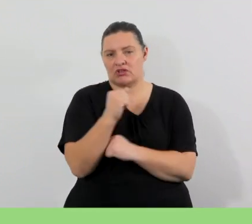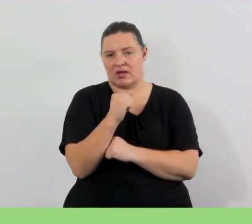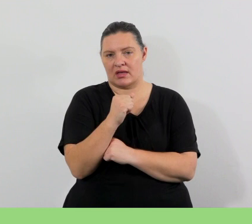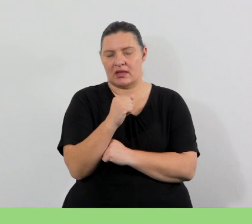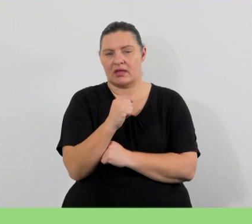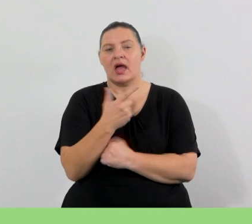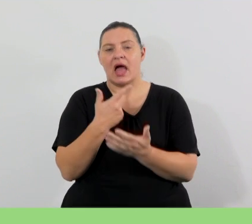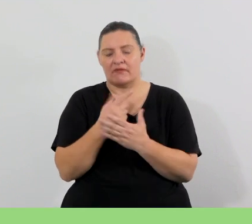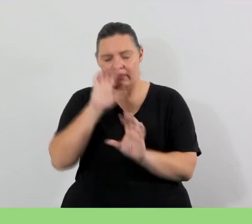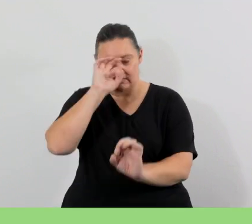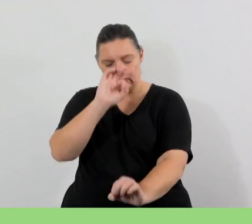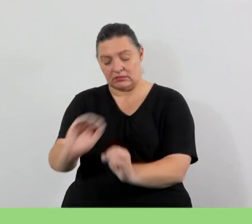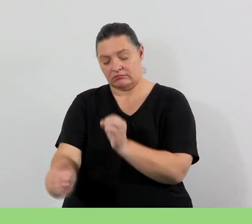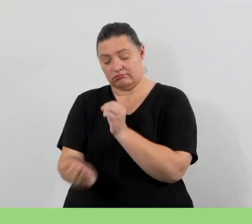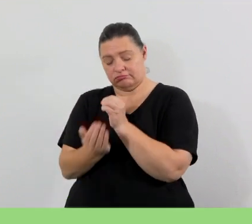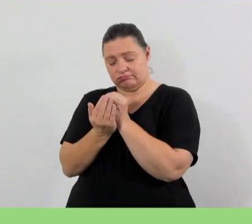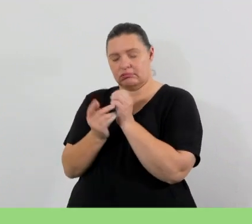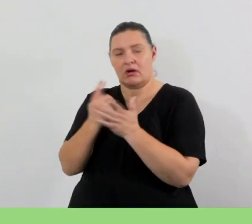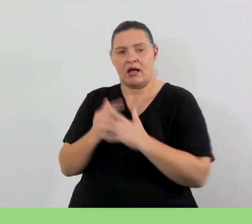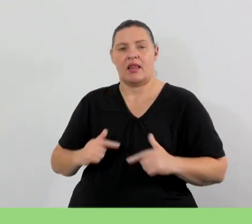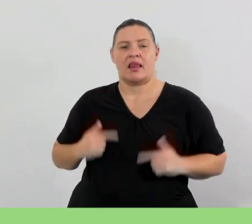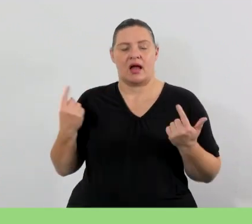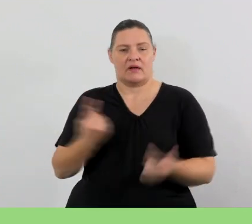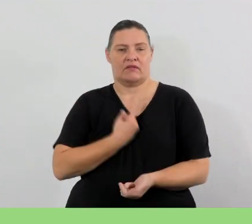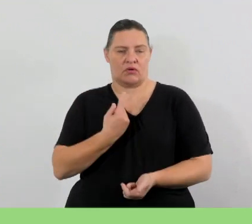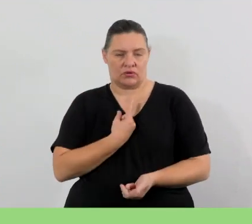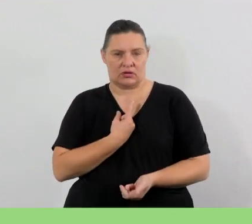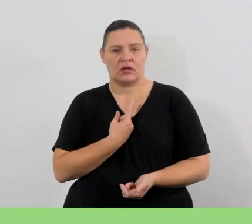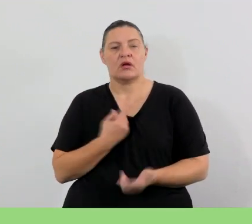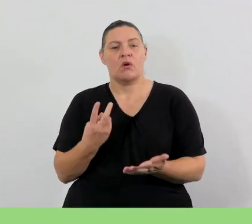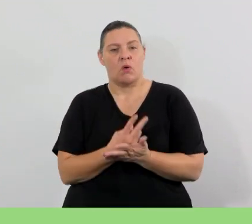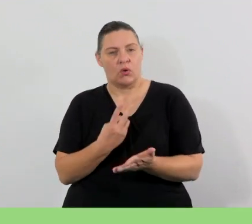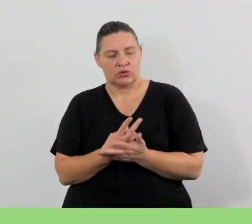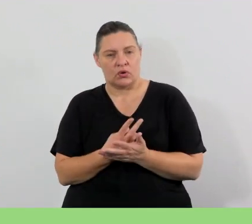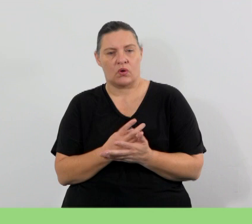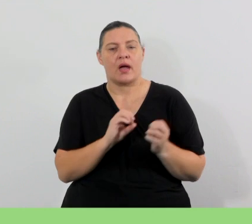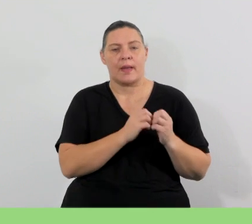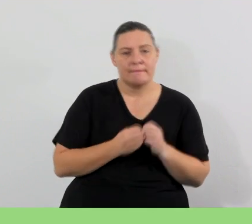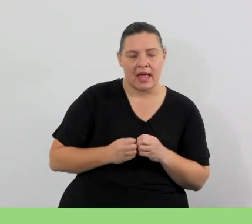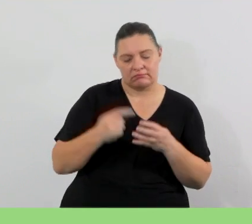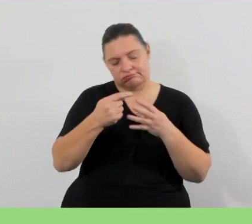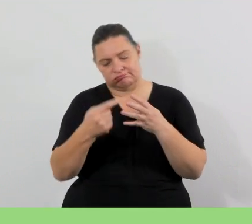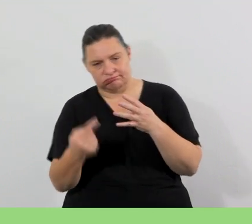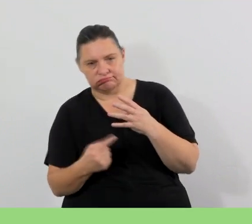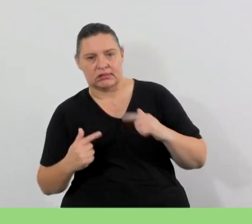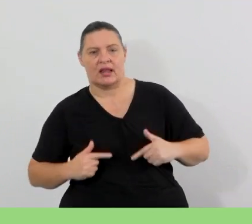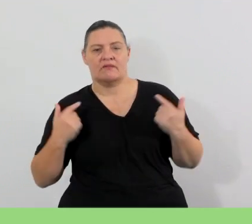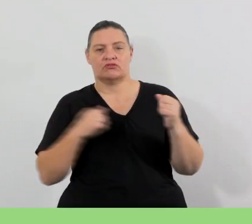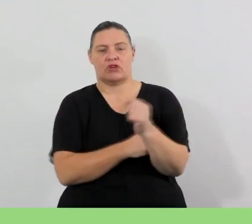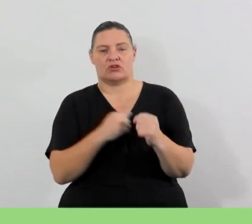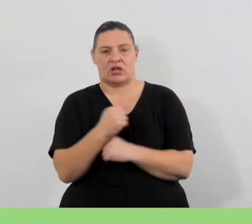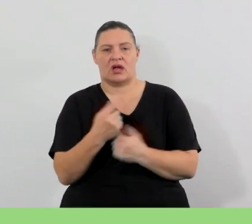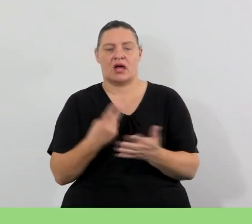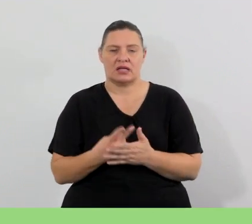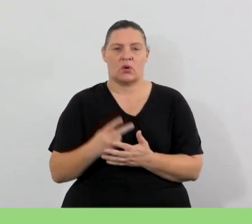is the smallest structure, which is microscopic, that can live on its own, and it is also making up